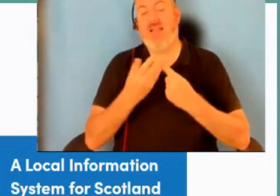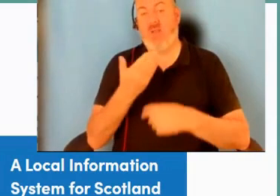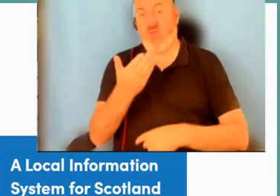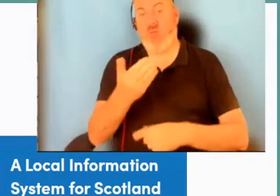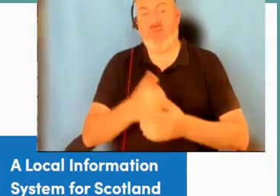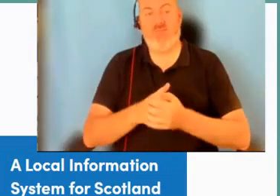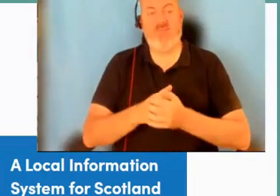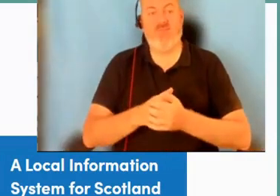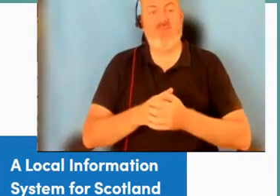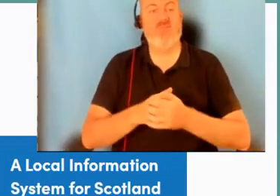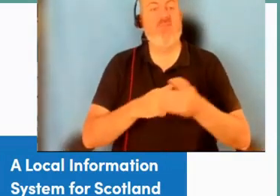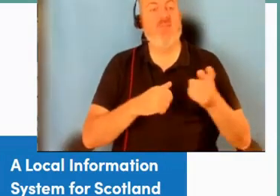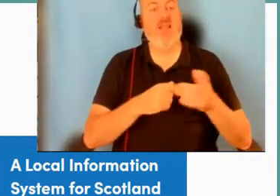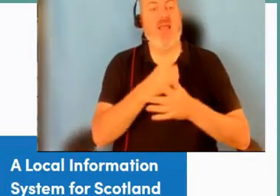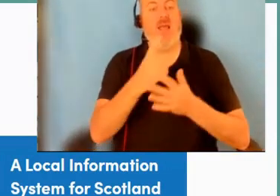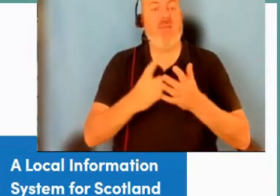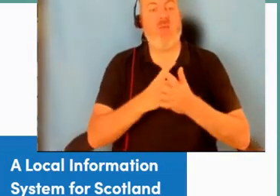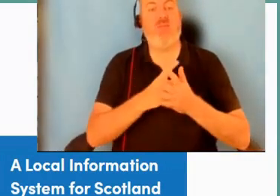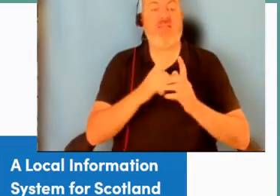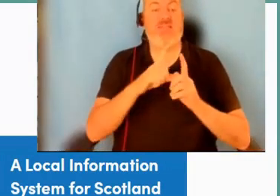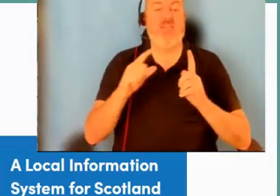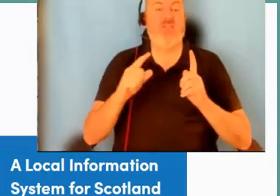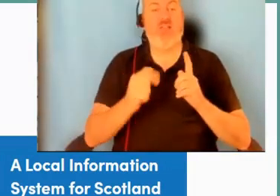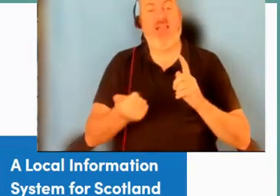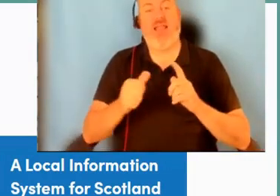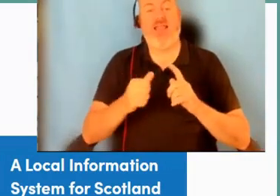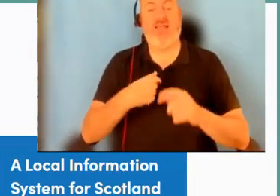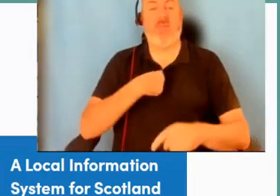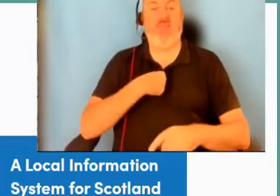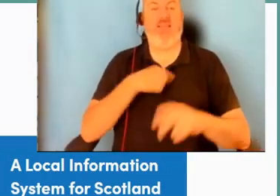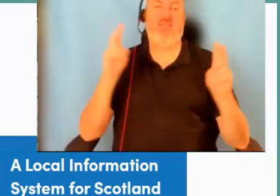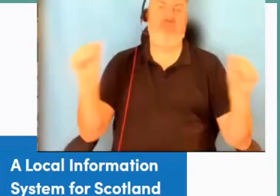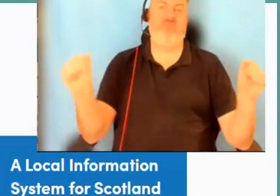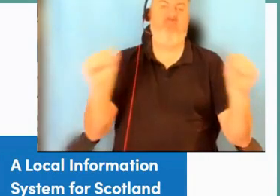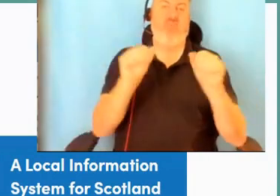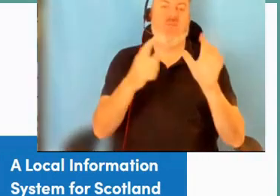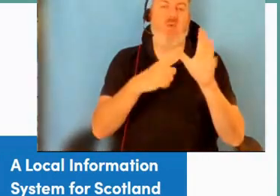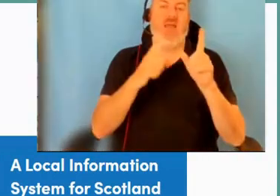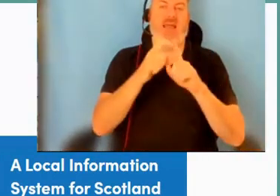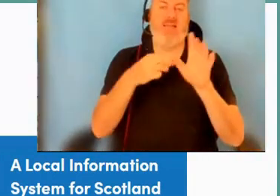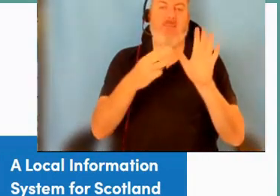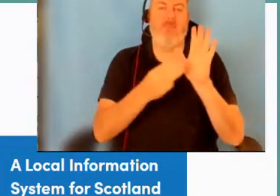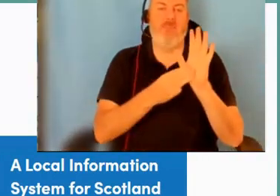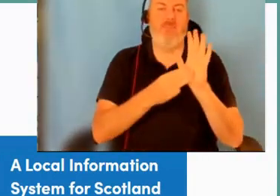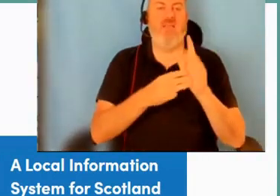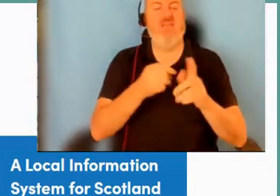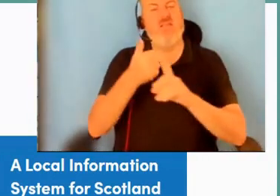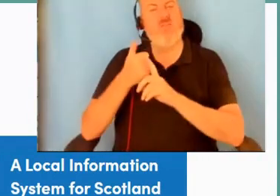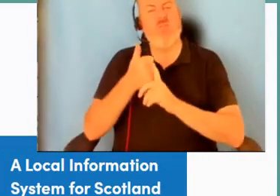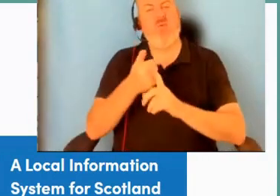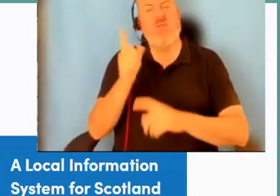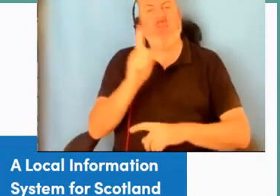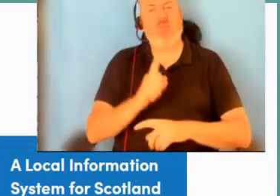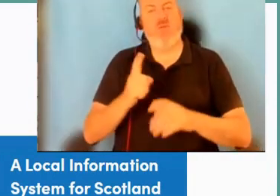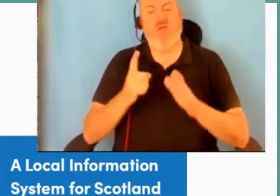About Digital and Me, or ADAM for short, is a platform provided by Alzheimer's Scotland, and it aims to